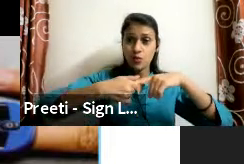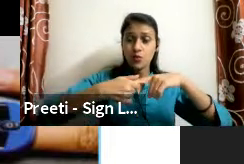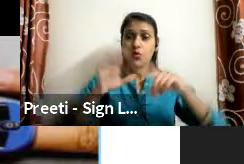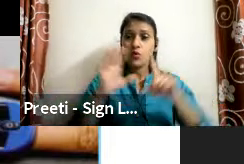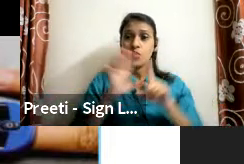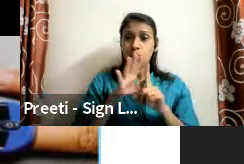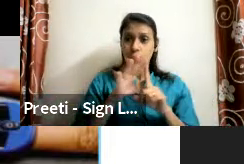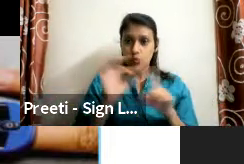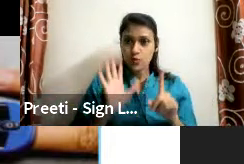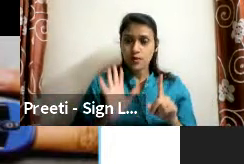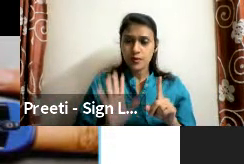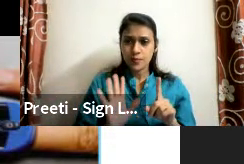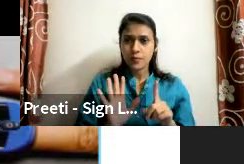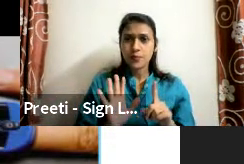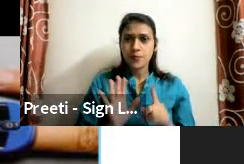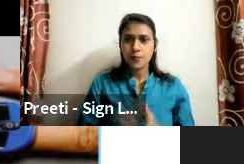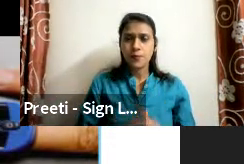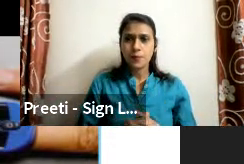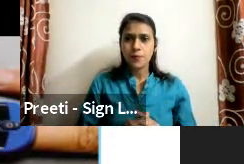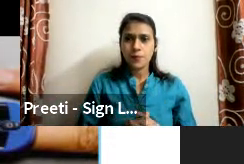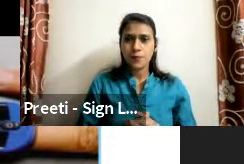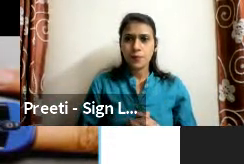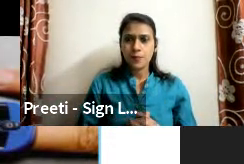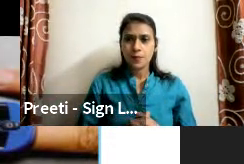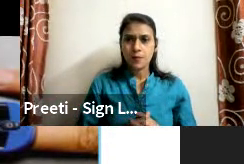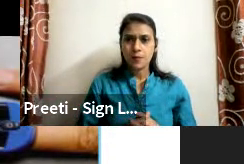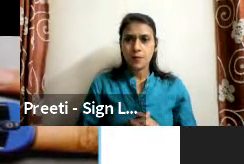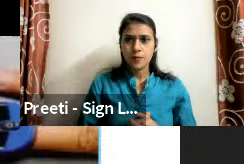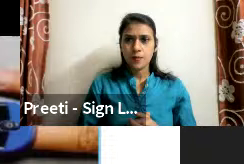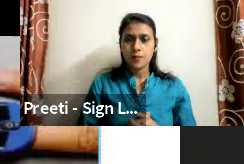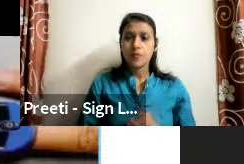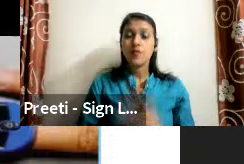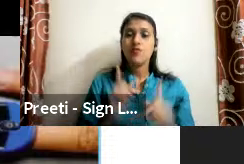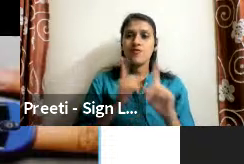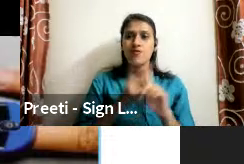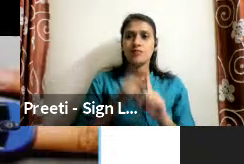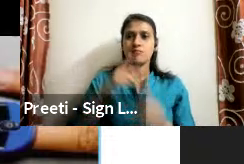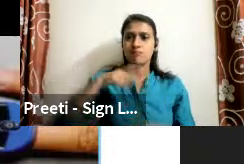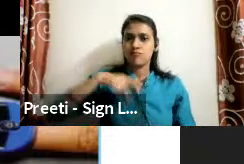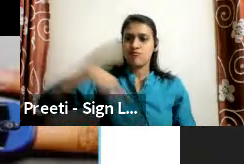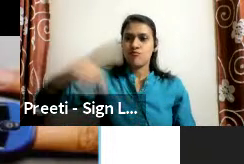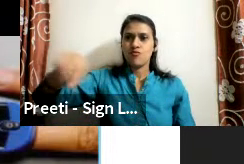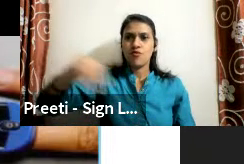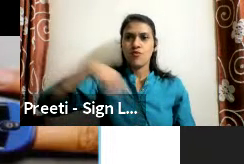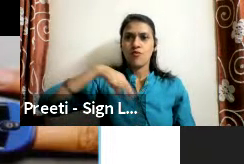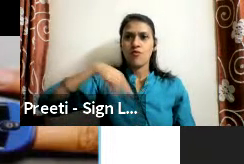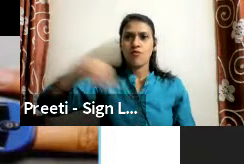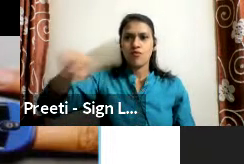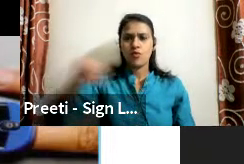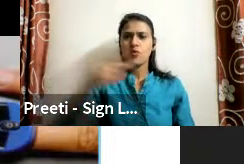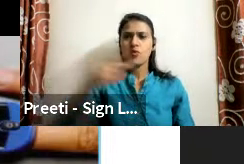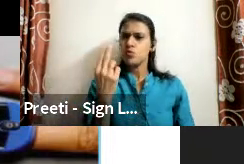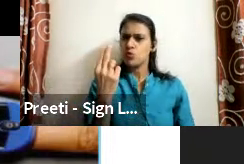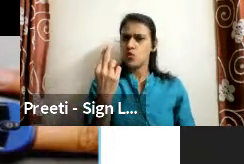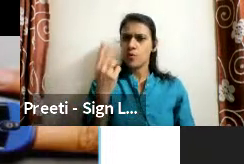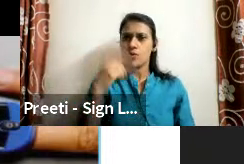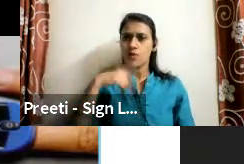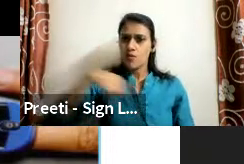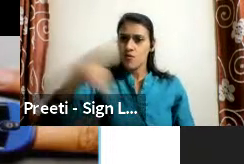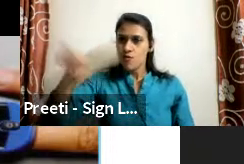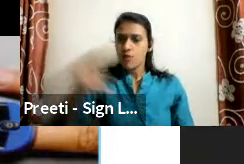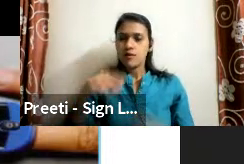you to put the to walk for 3 or 6 minutes and then take your pulse. So if you walk and